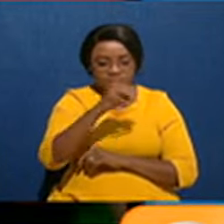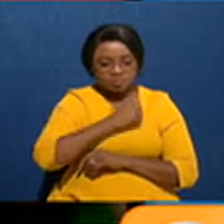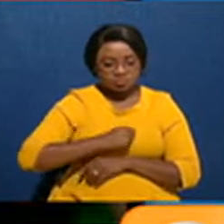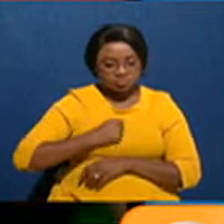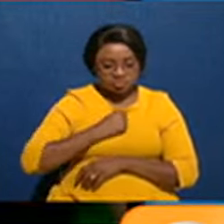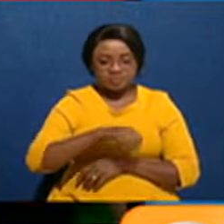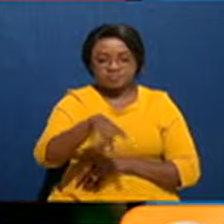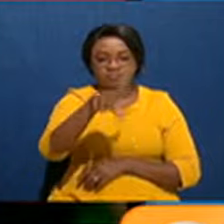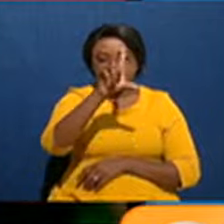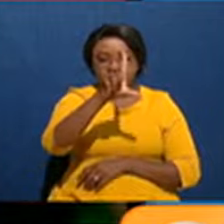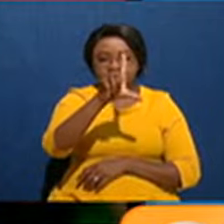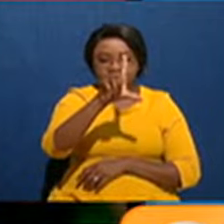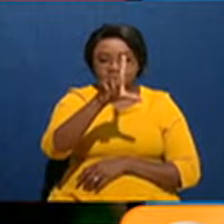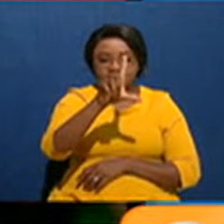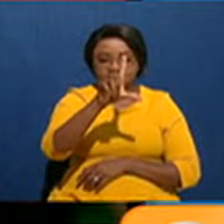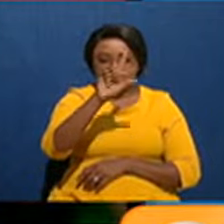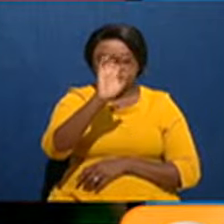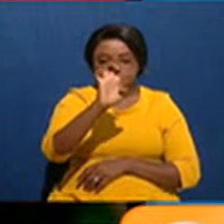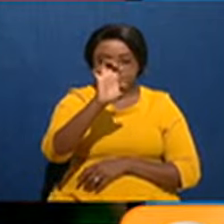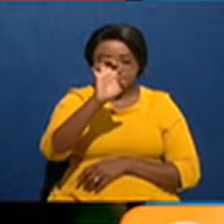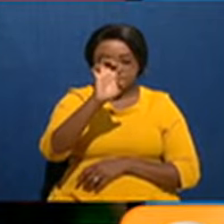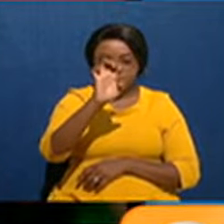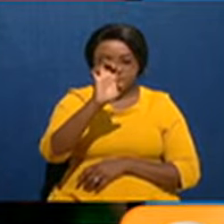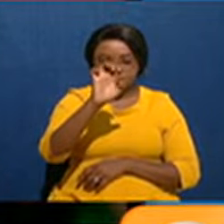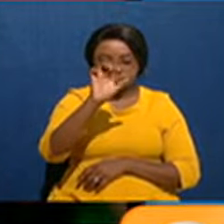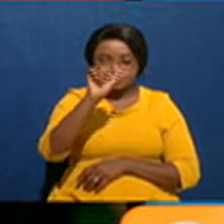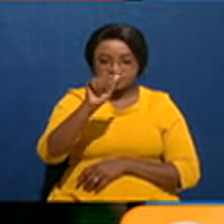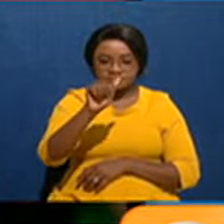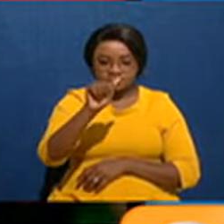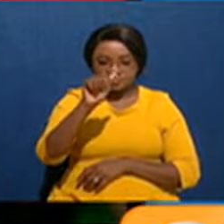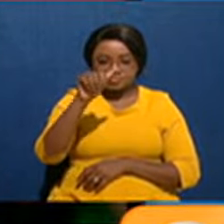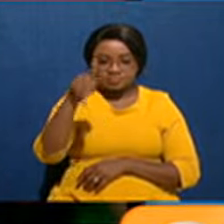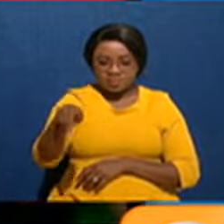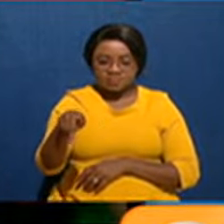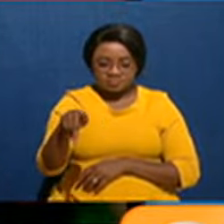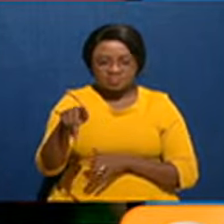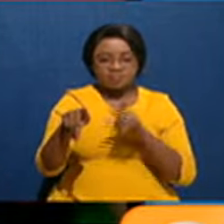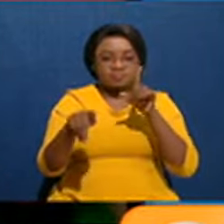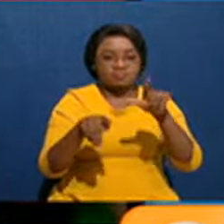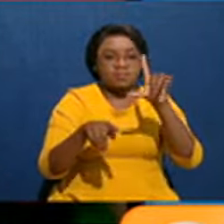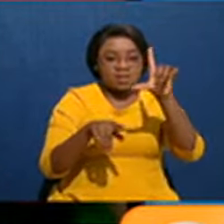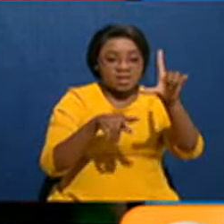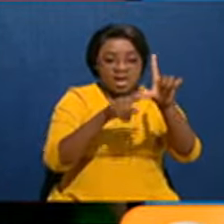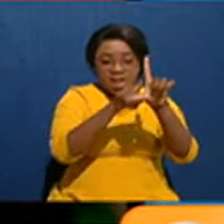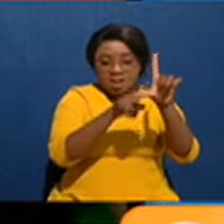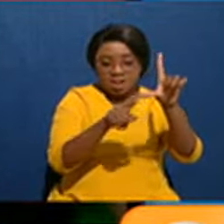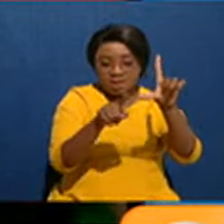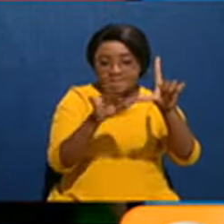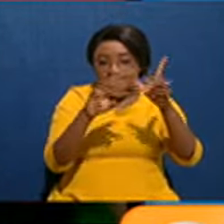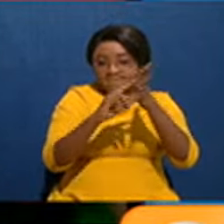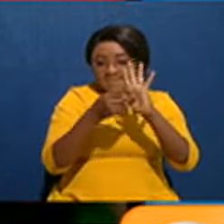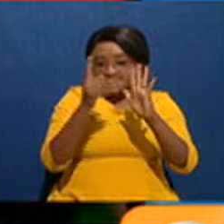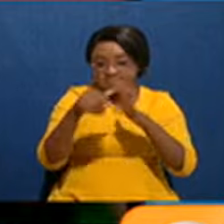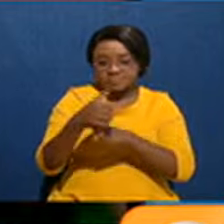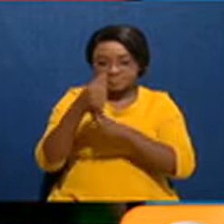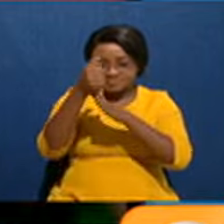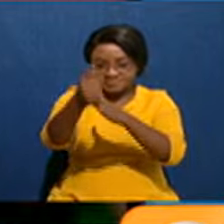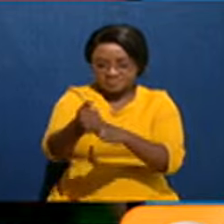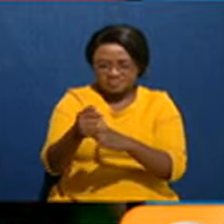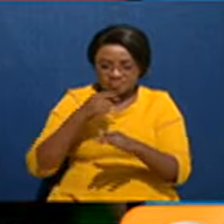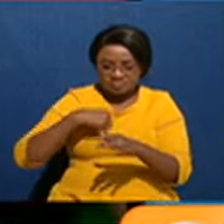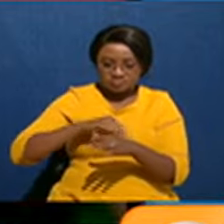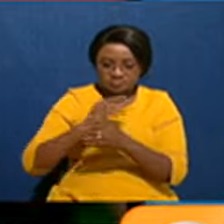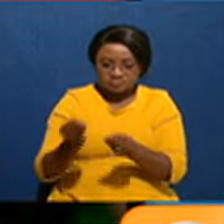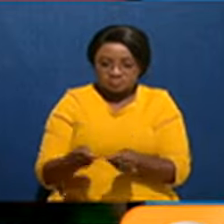that brings unity of purpose for engineers. We are going to make sure that when we have our functions, for instance, our